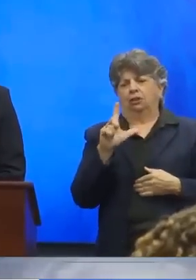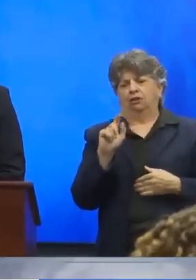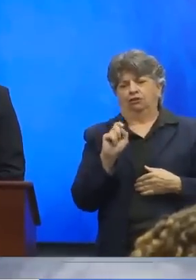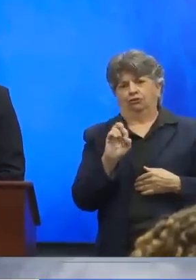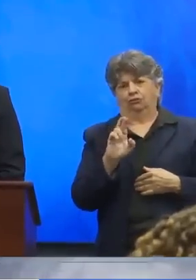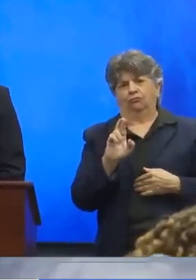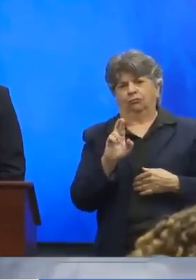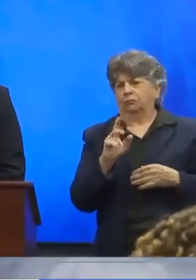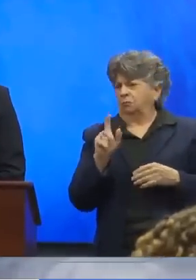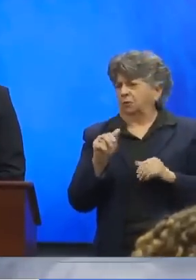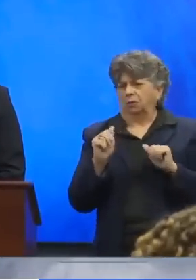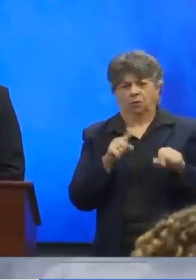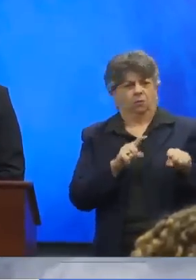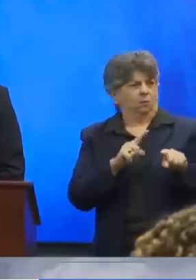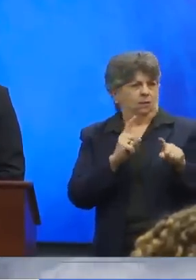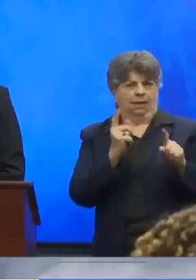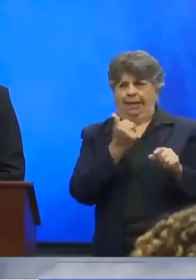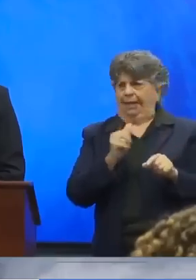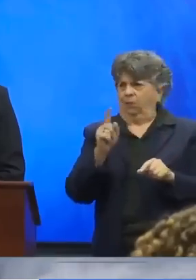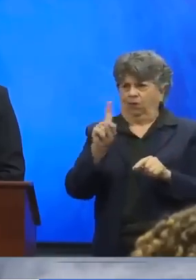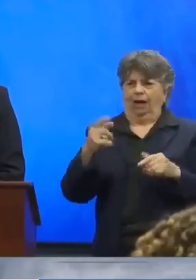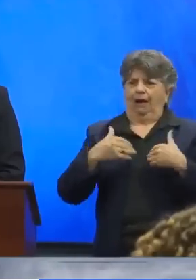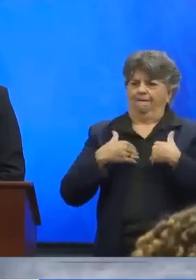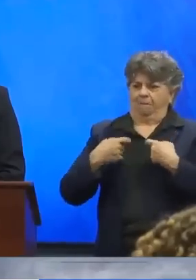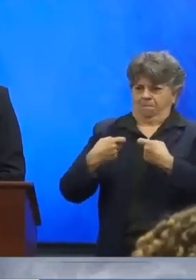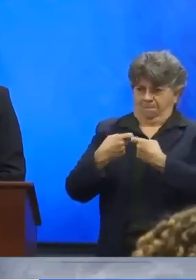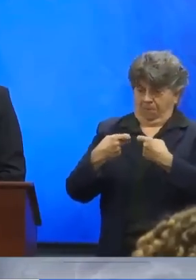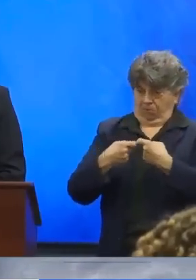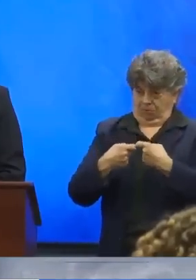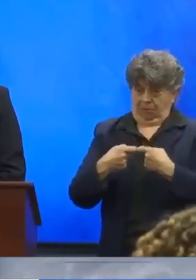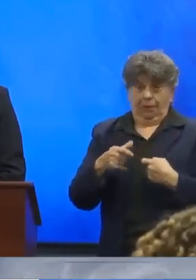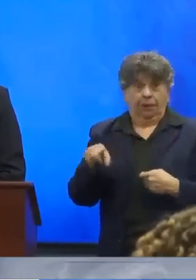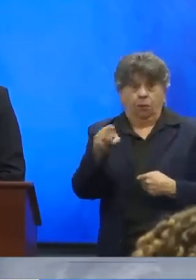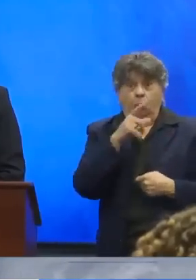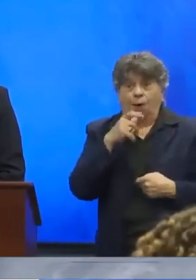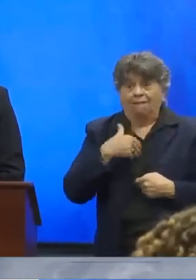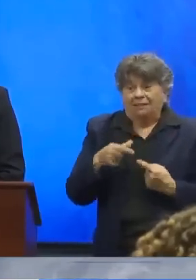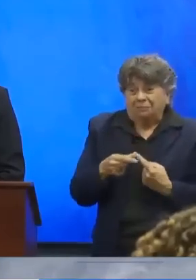needs. If you are a special needs individual, you have not registered yet, you can always go to